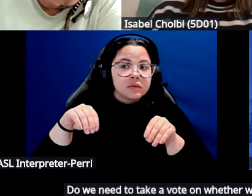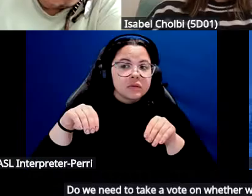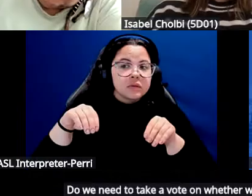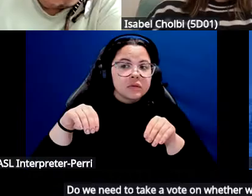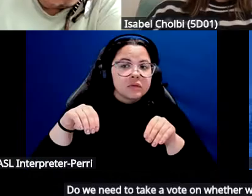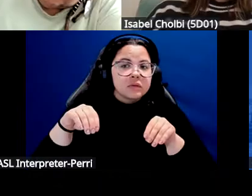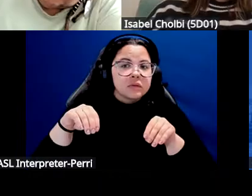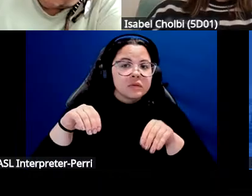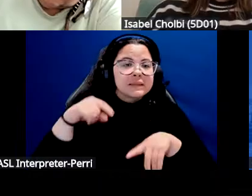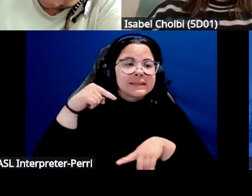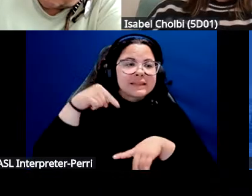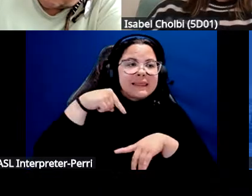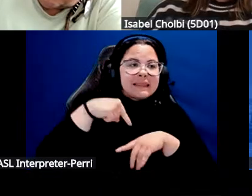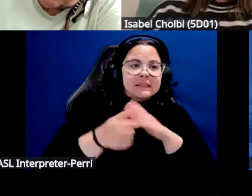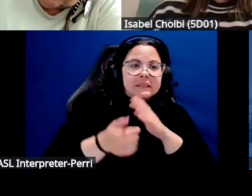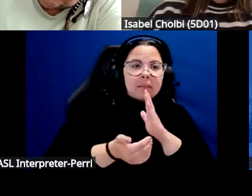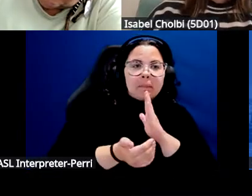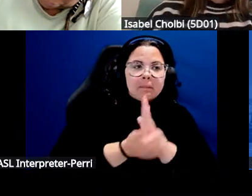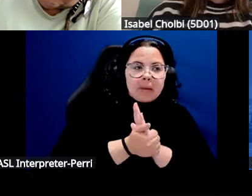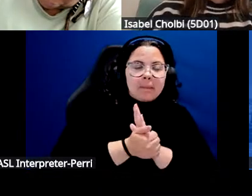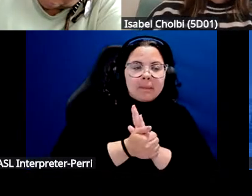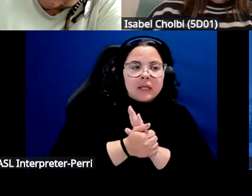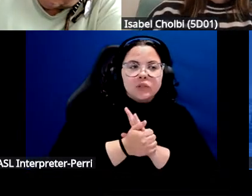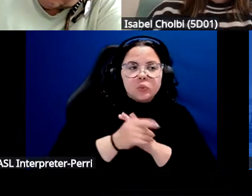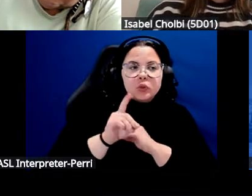Chairwoman, this is an amendment to Yes, the agenda. We have to take a vote.